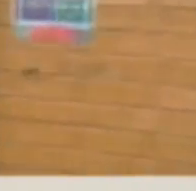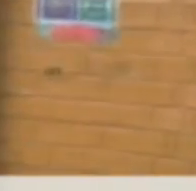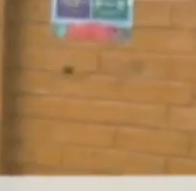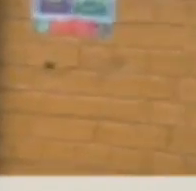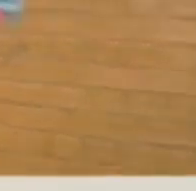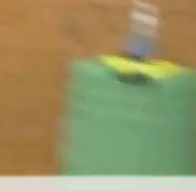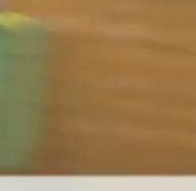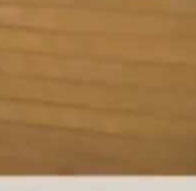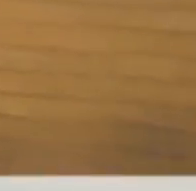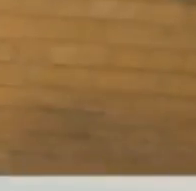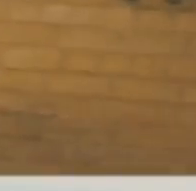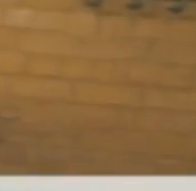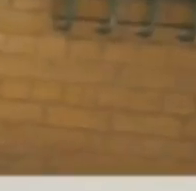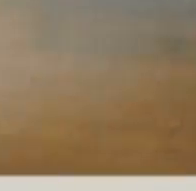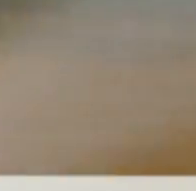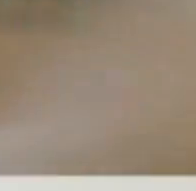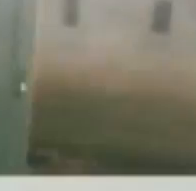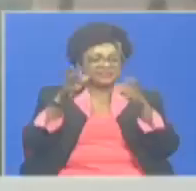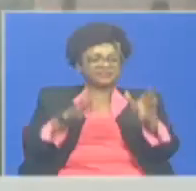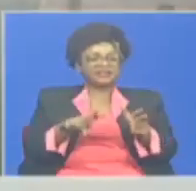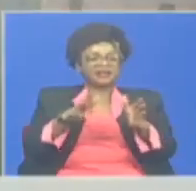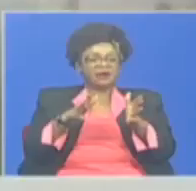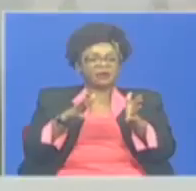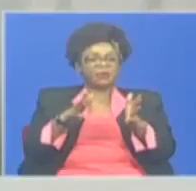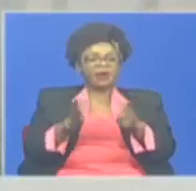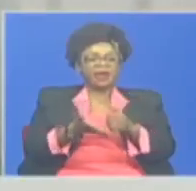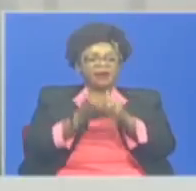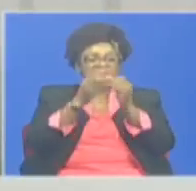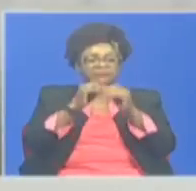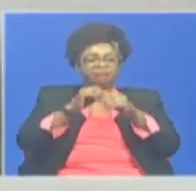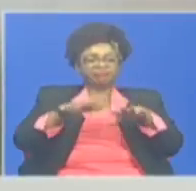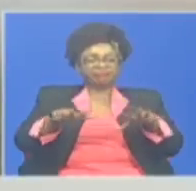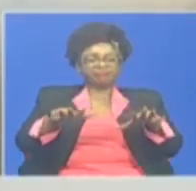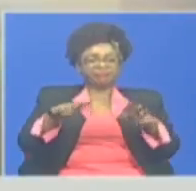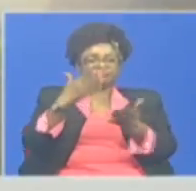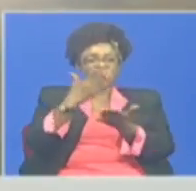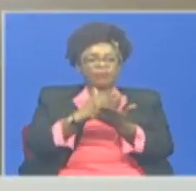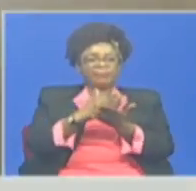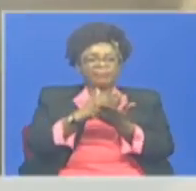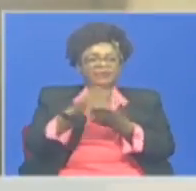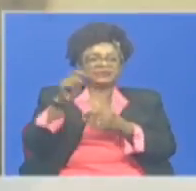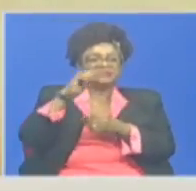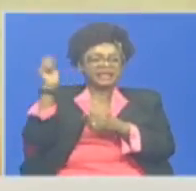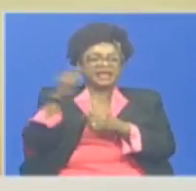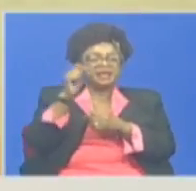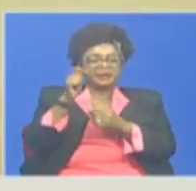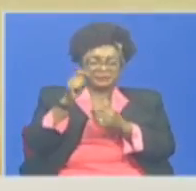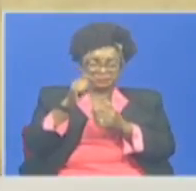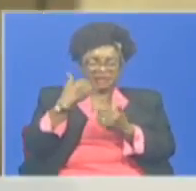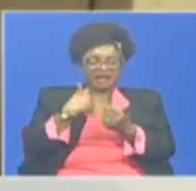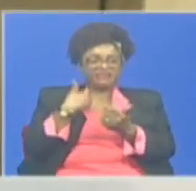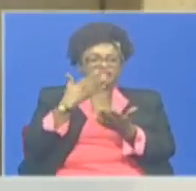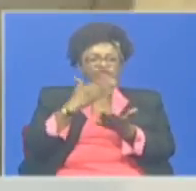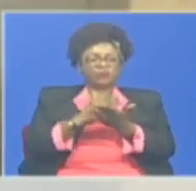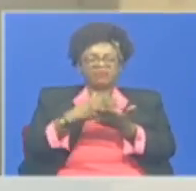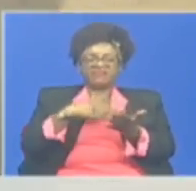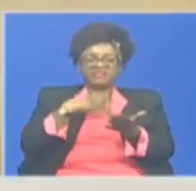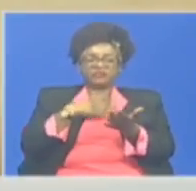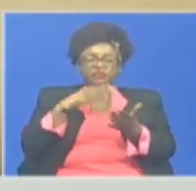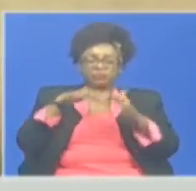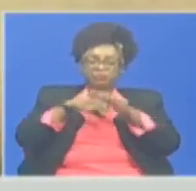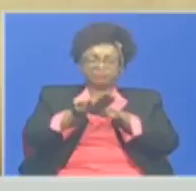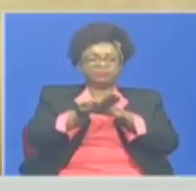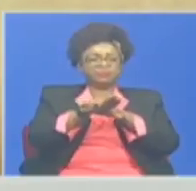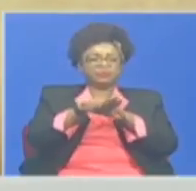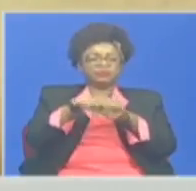country's Director of Public Health says will help avoid the spread of the coronavirus. Now, the Kenya prisons has since stopped all visits to prison to stop the